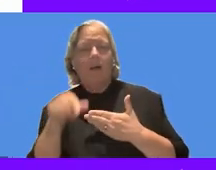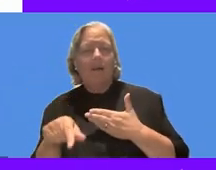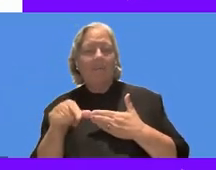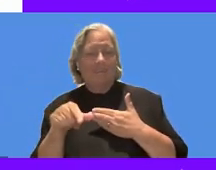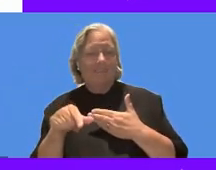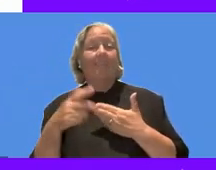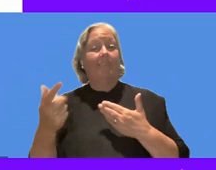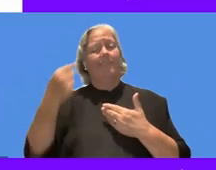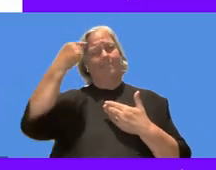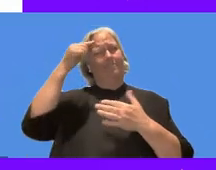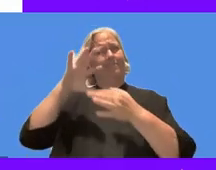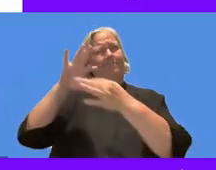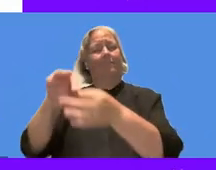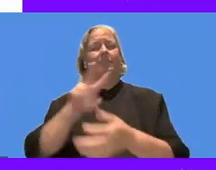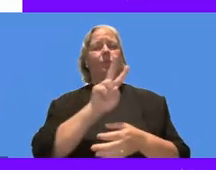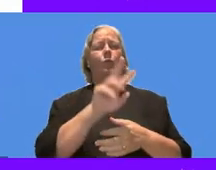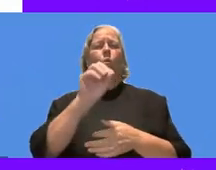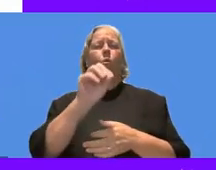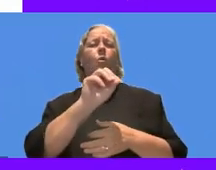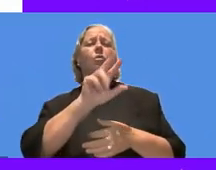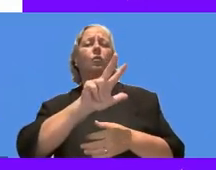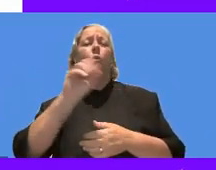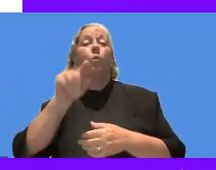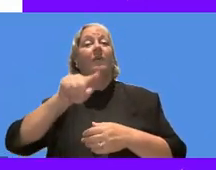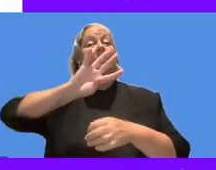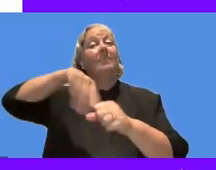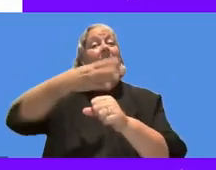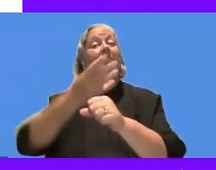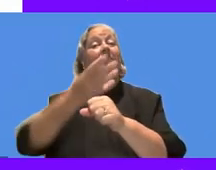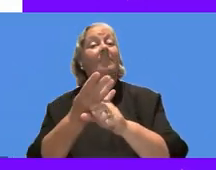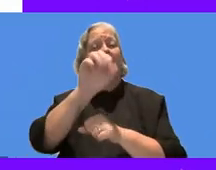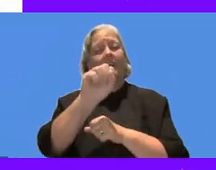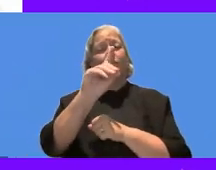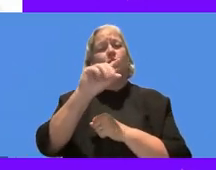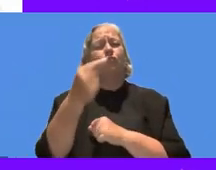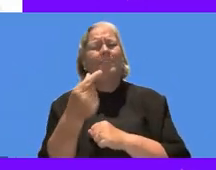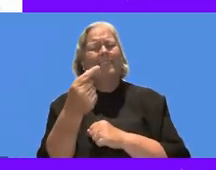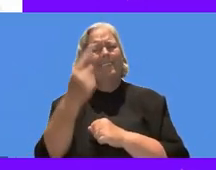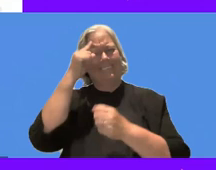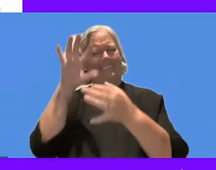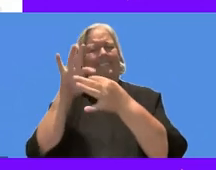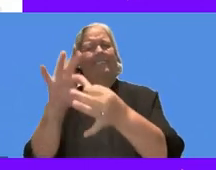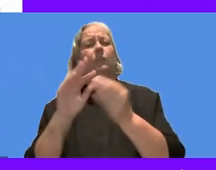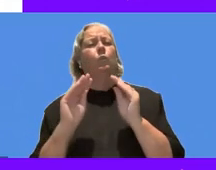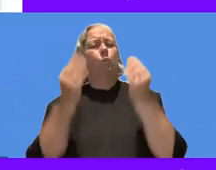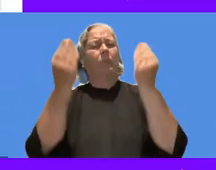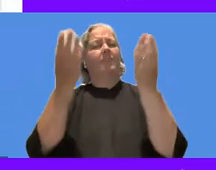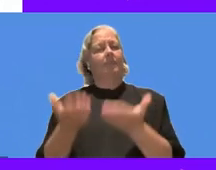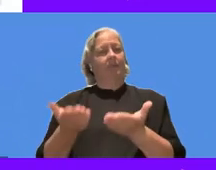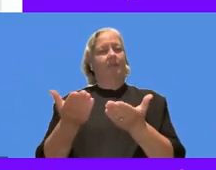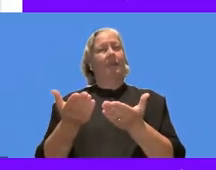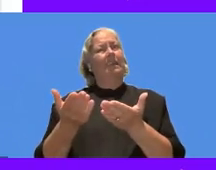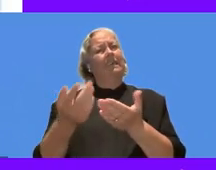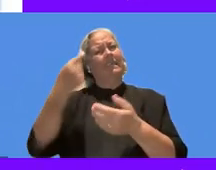agenda on SDGs for youth is important because it addresses the immediate needs of young people